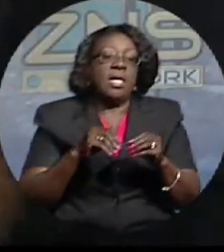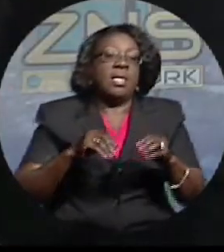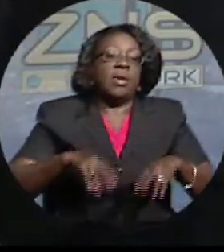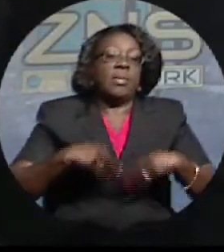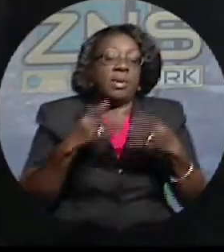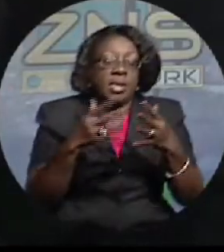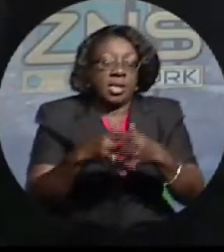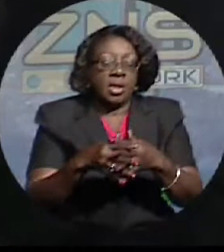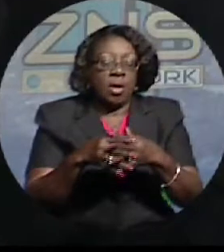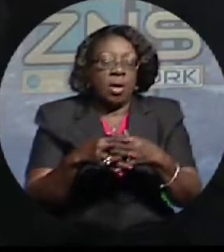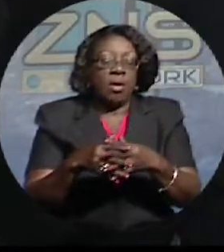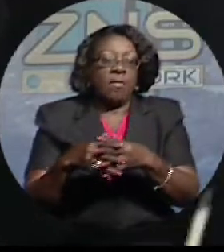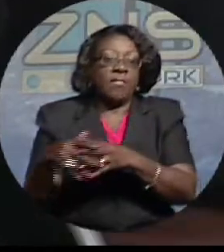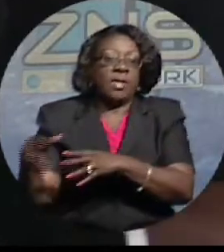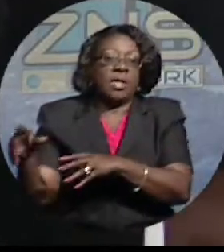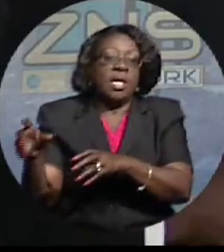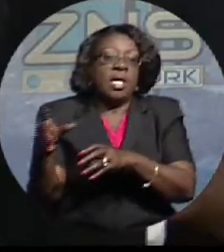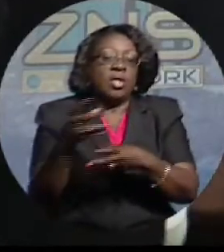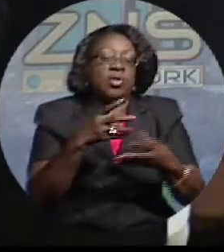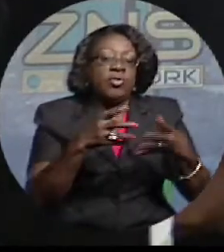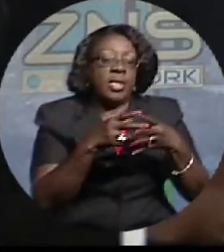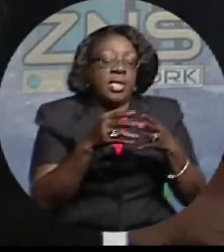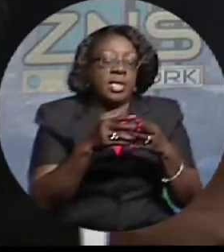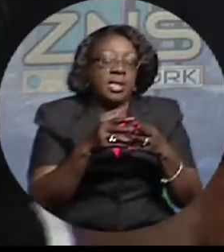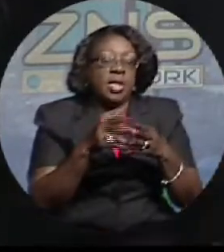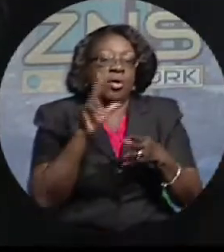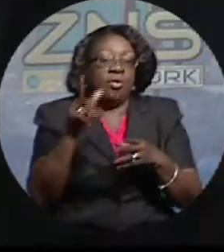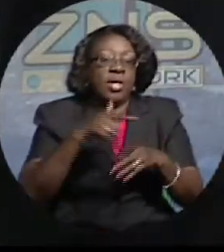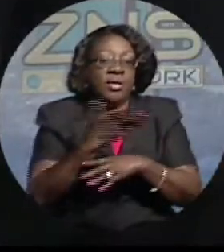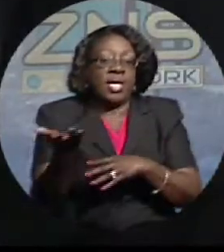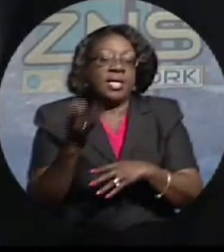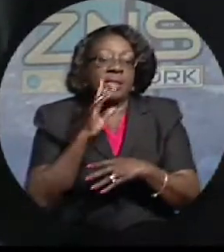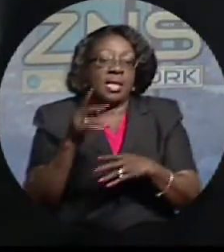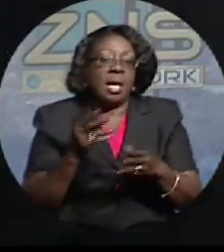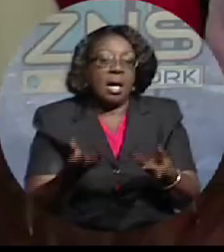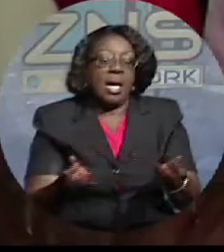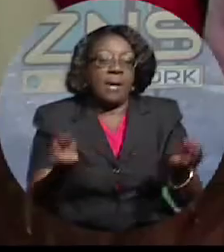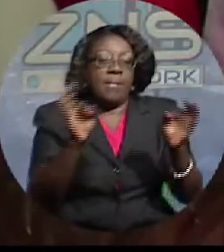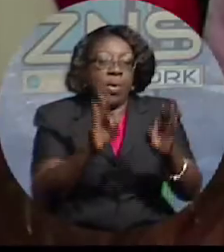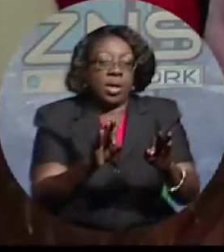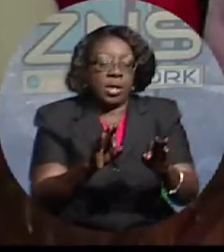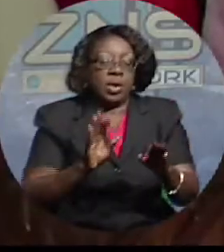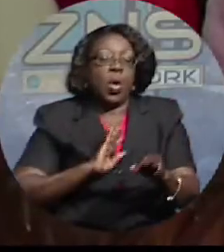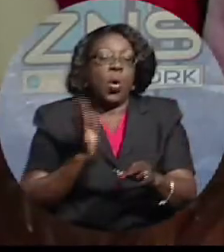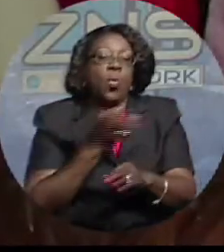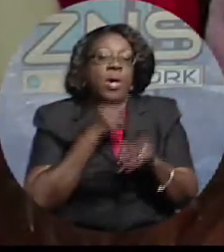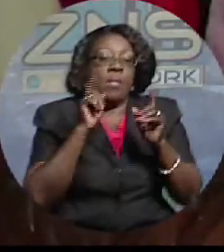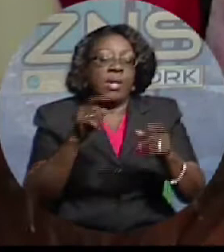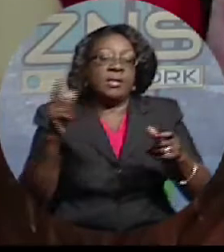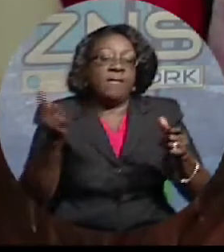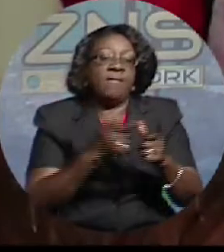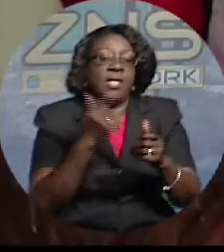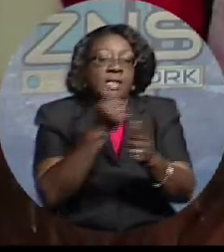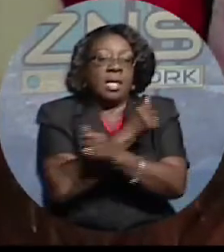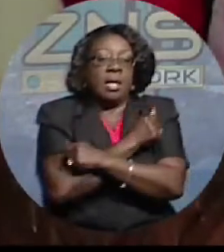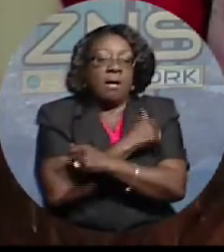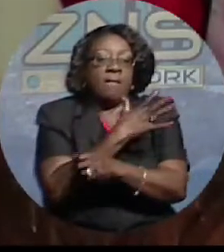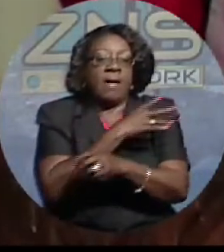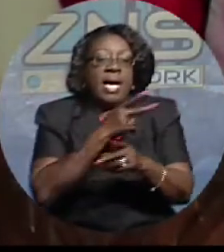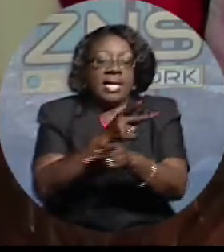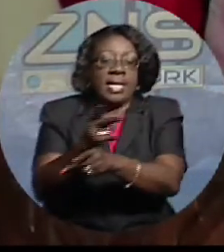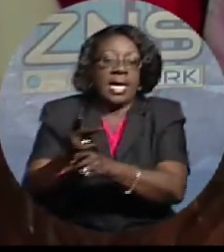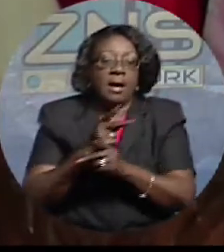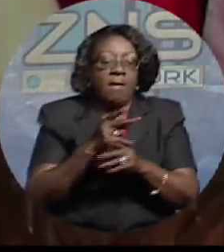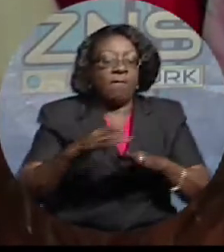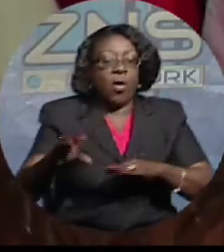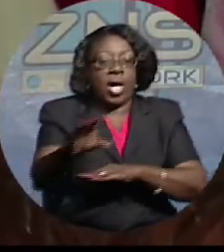of the revised Treaty of Chaguaramas, three things are key. We must first love and care for CARICOM.